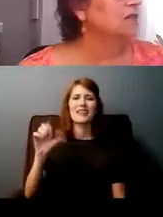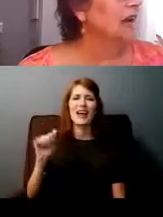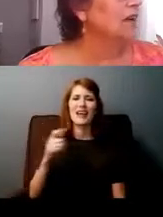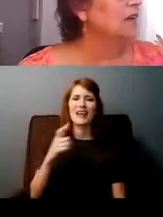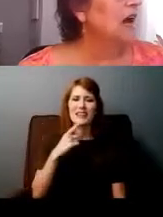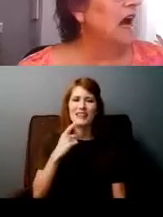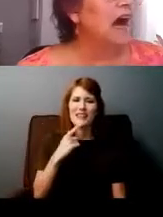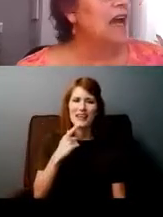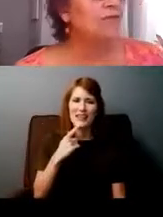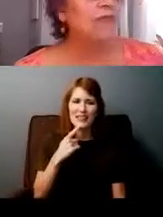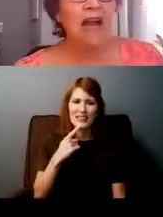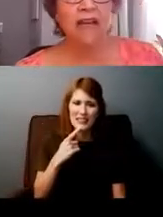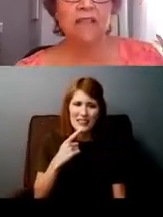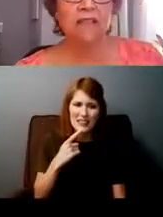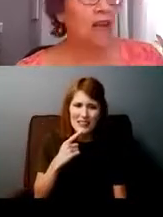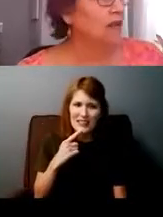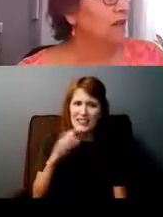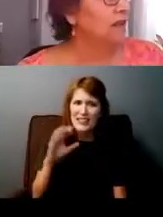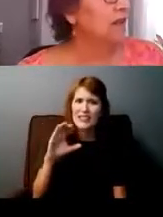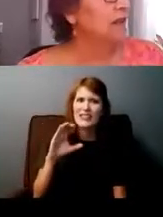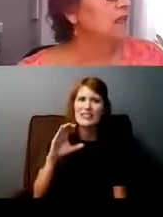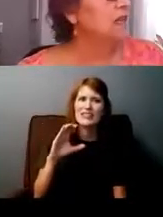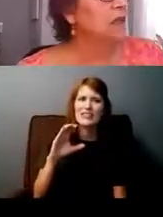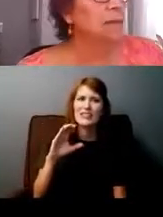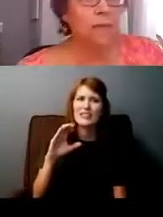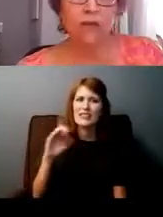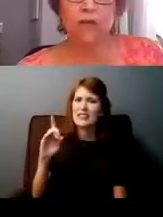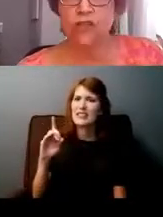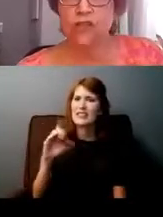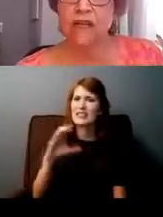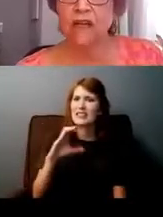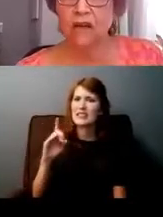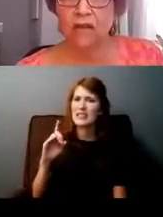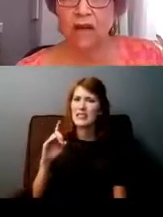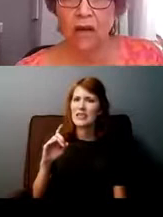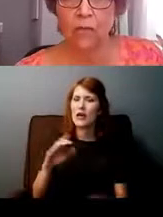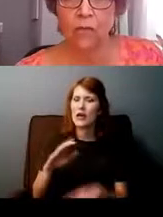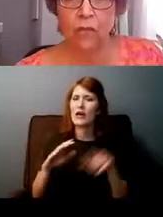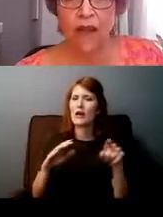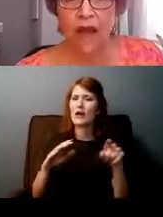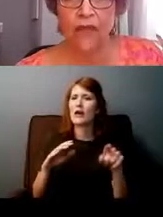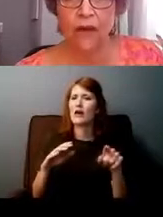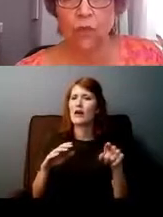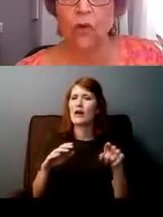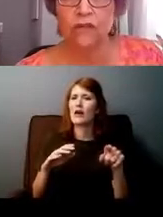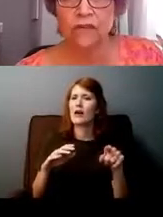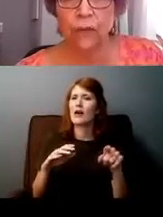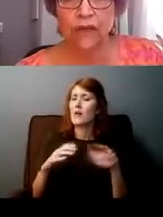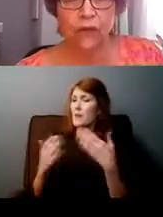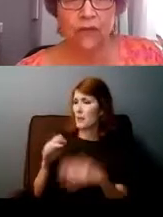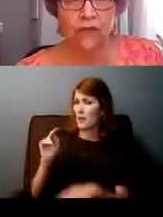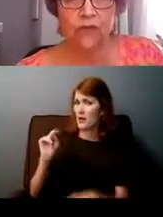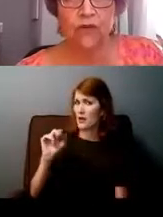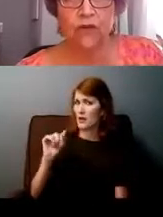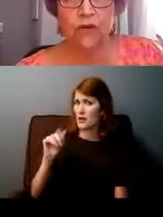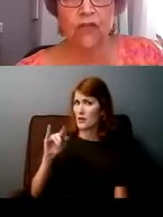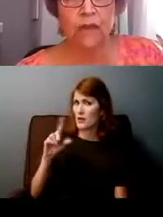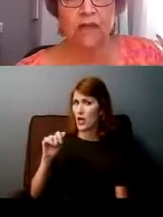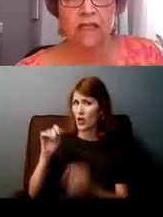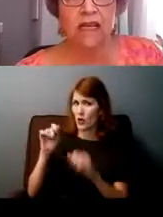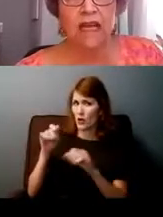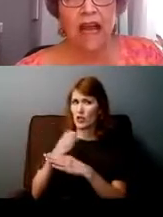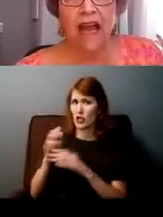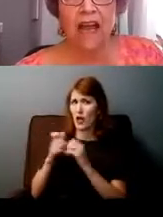Yeah, I find, Natalia, maybe you can share how that works for you at your